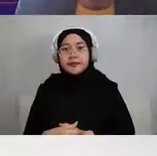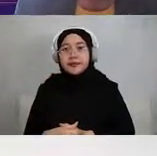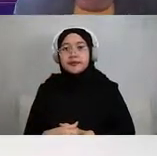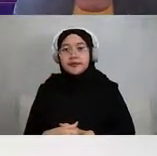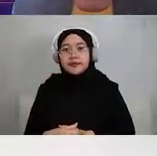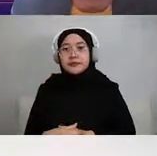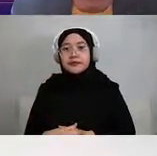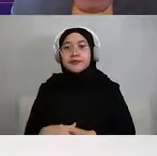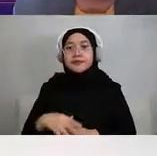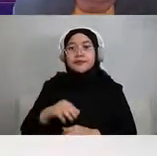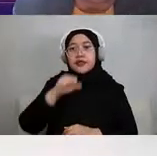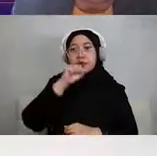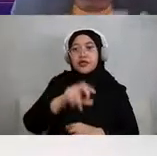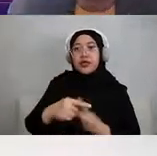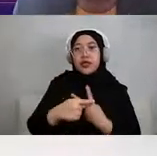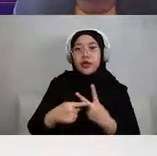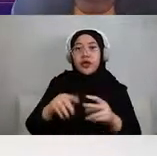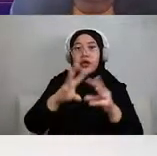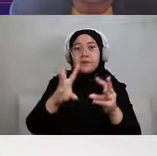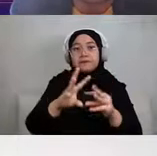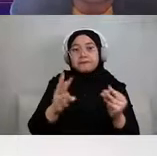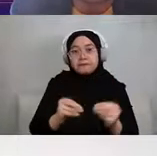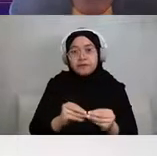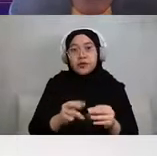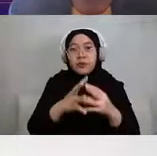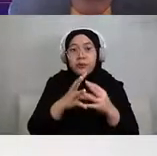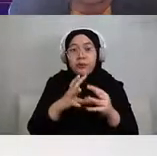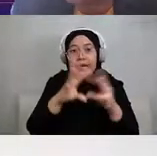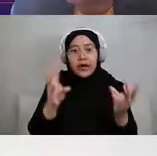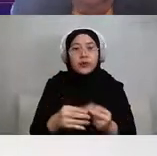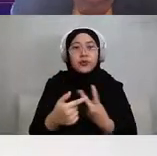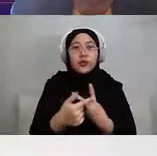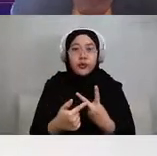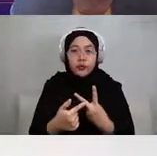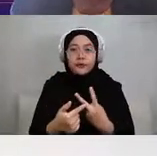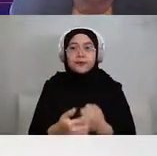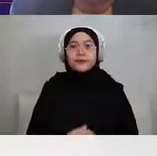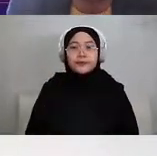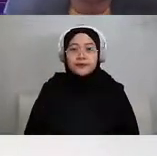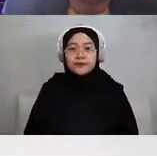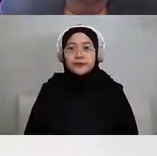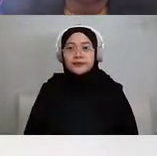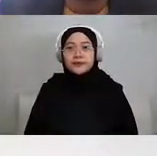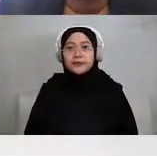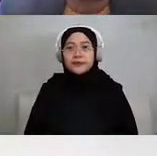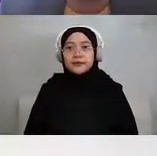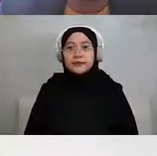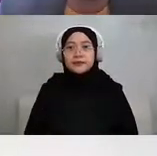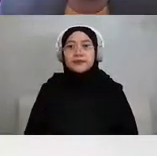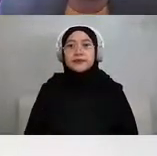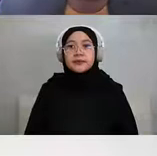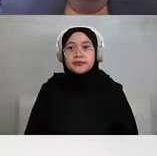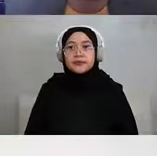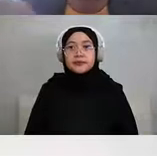in a whole to summarize, I request you people to strategize it in such a way, have at least 100 buses in a